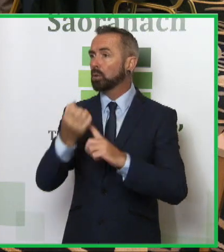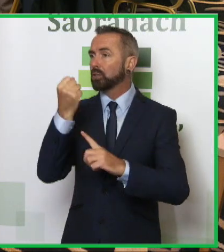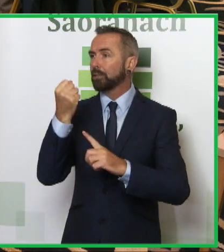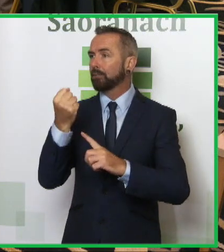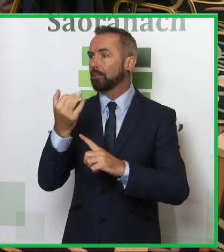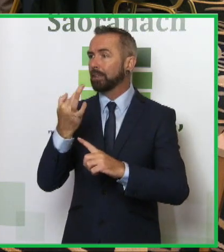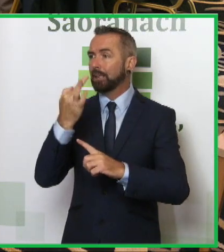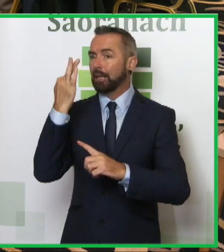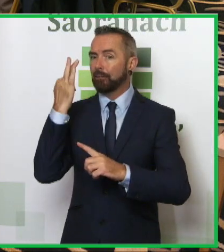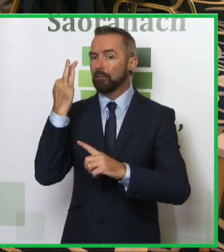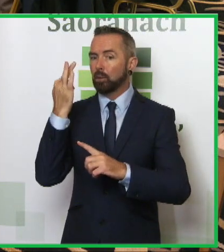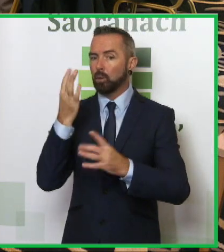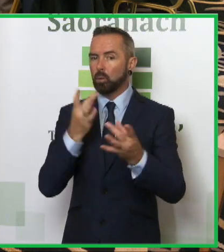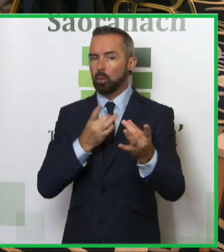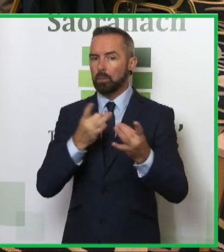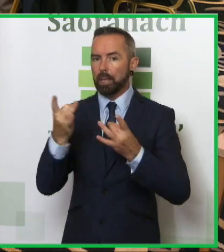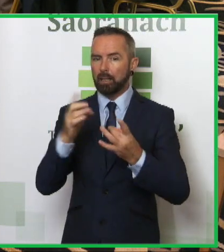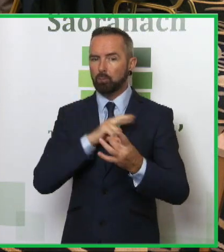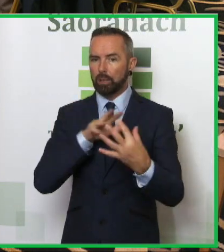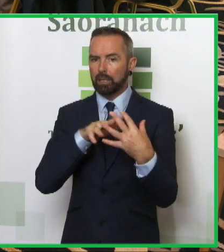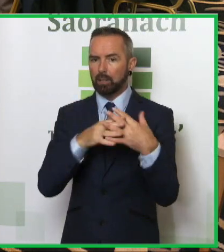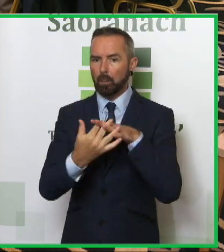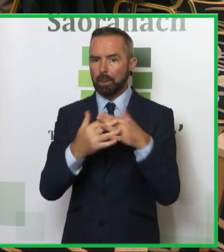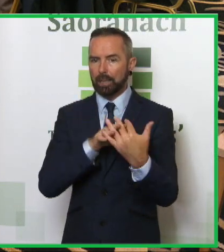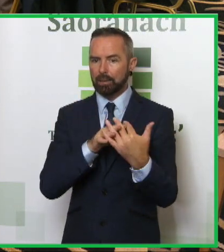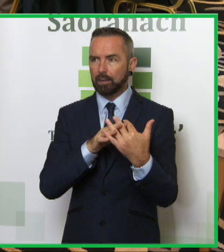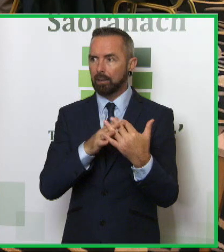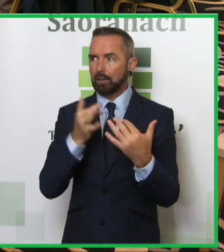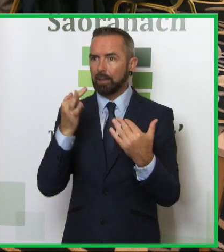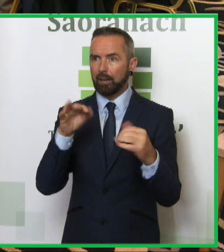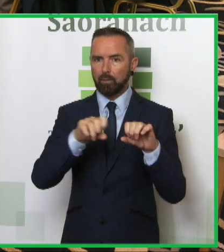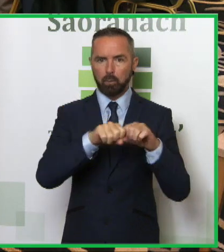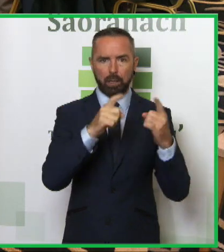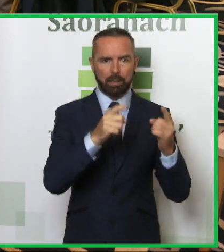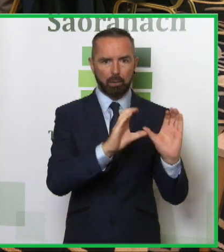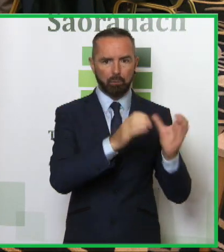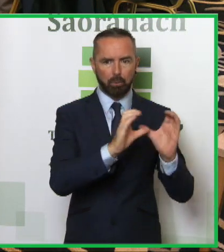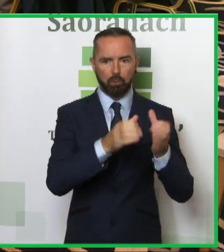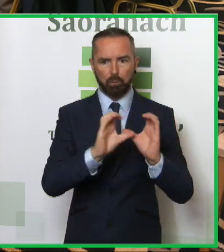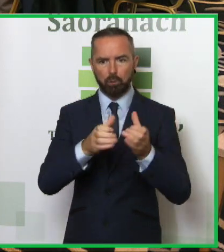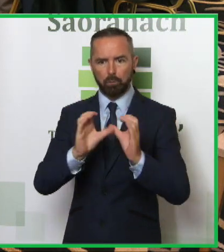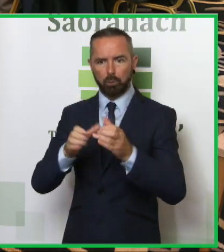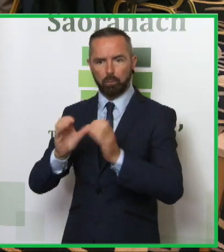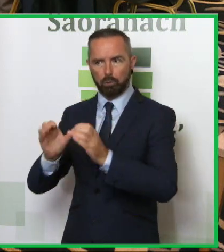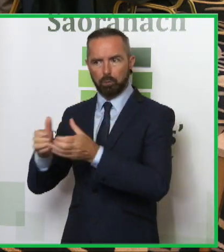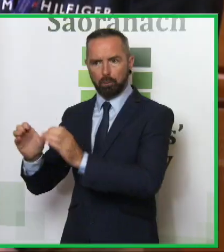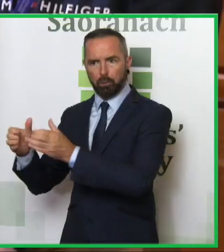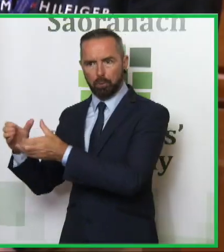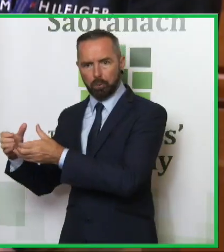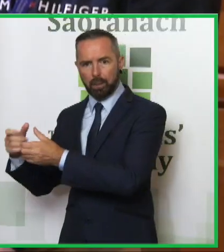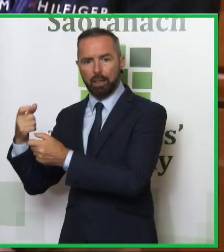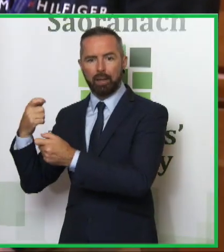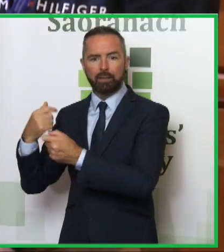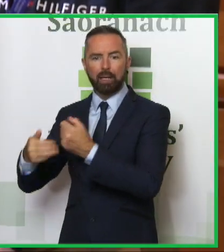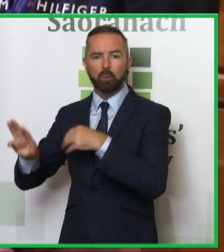if we make it really, really complex? Like if we divide it down so much, are we not just going to dilute our recommendations?